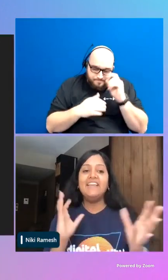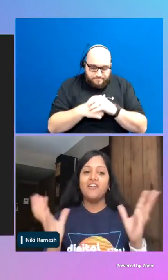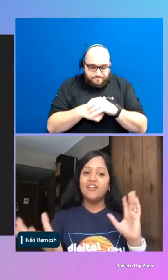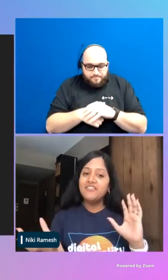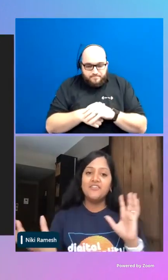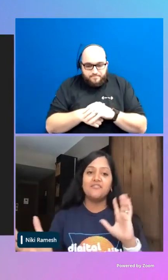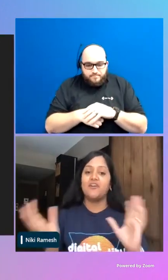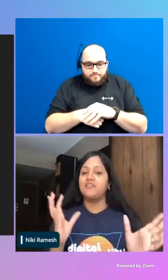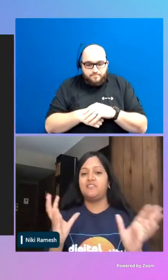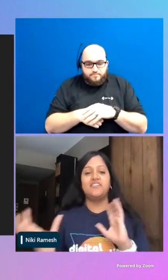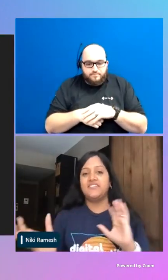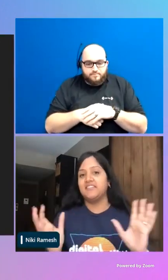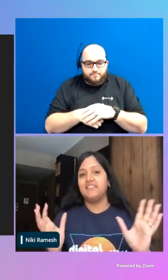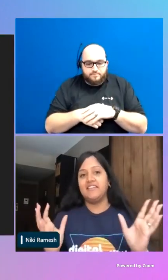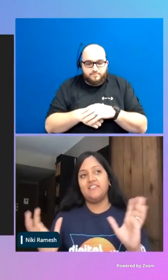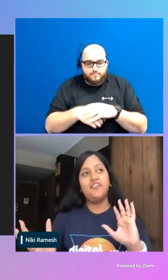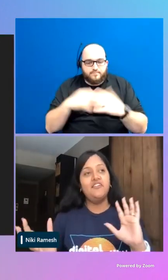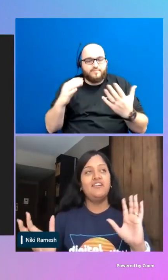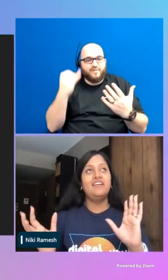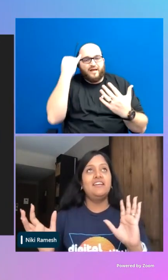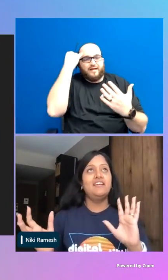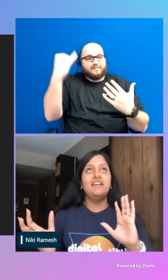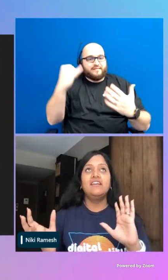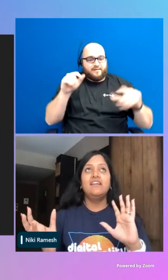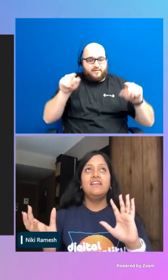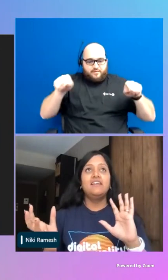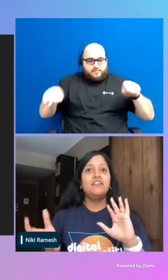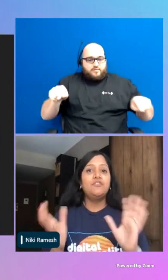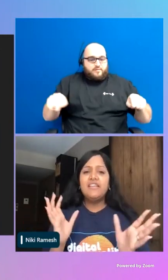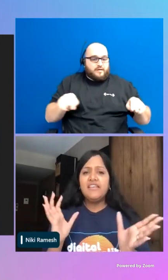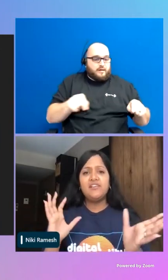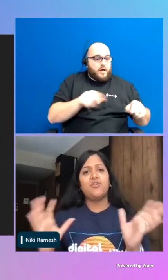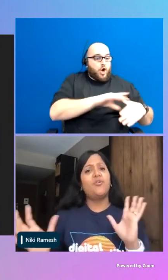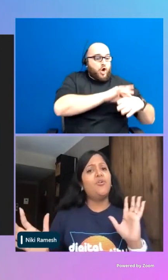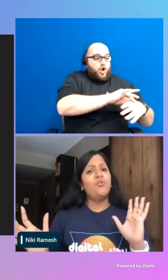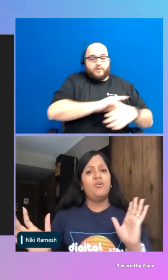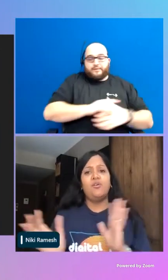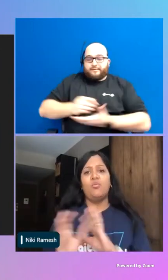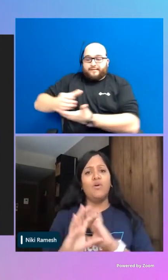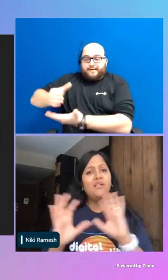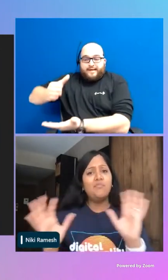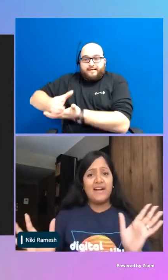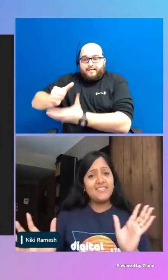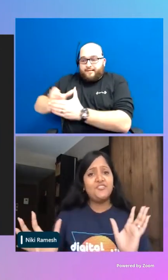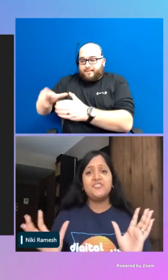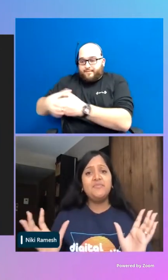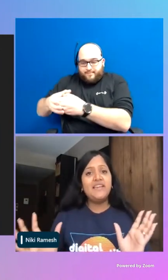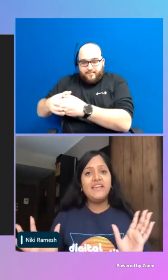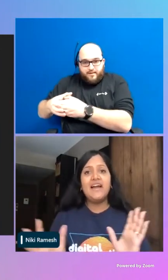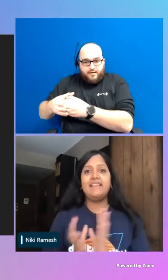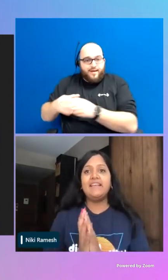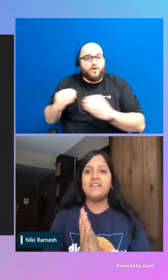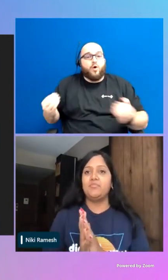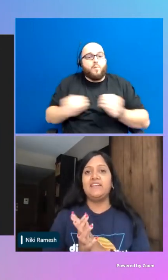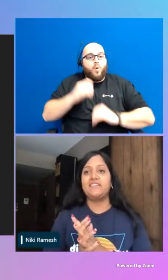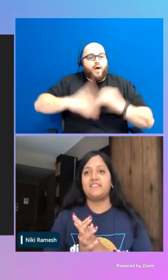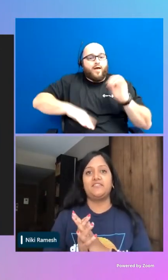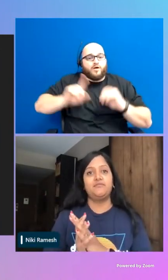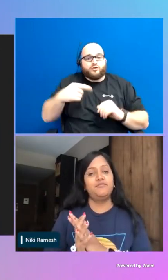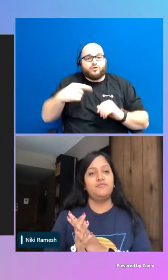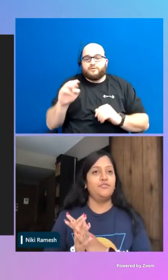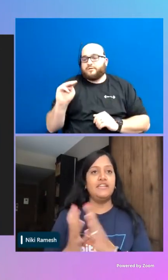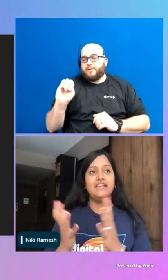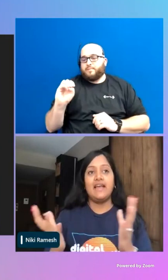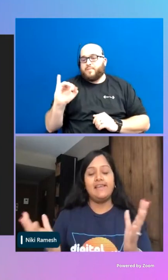The ideology of content versus container can really go well past just media. I think it